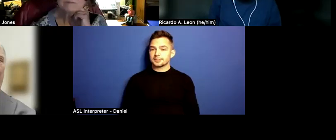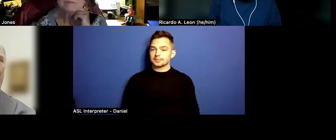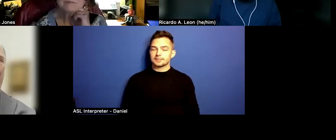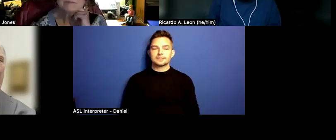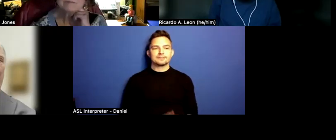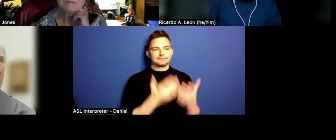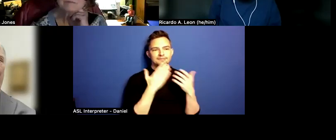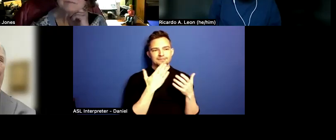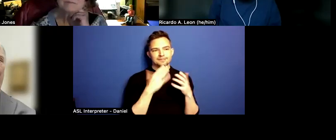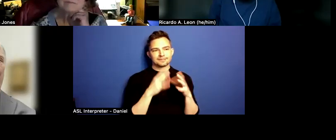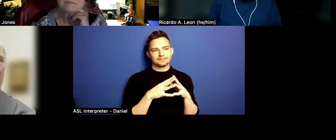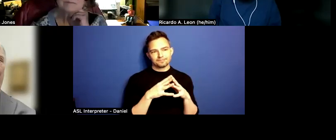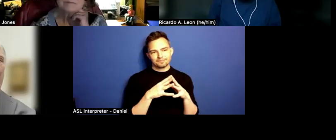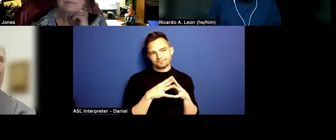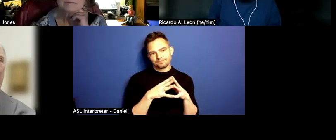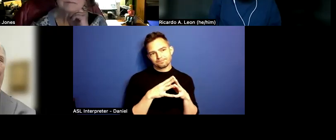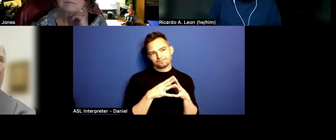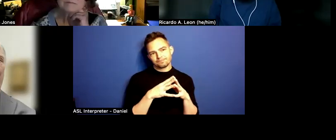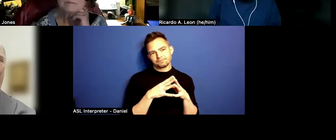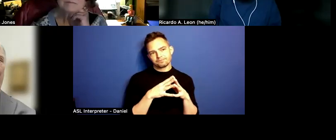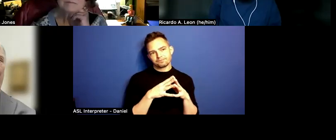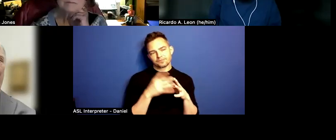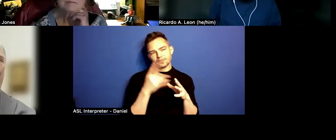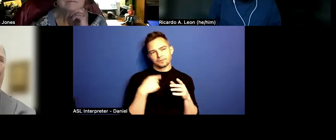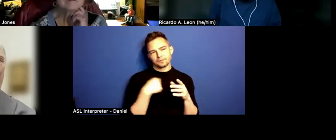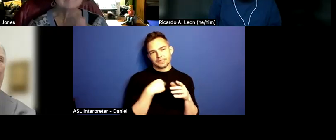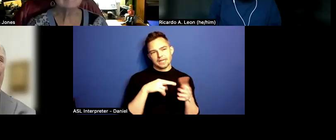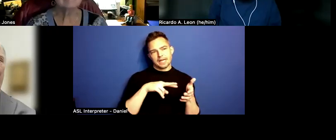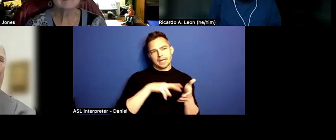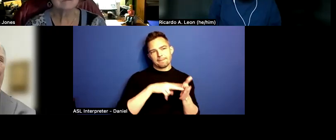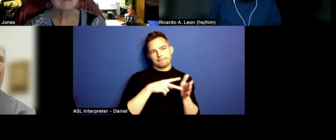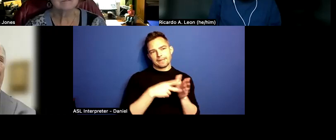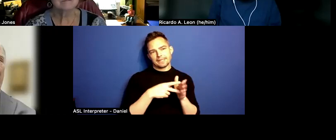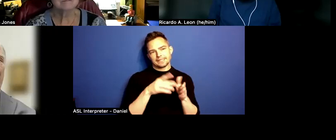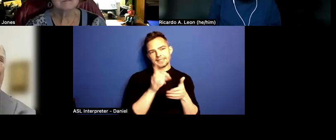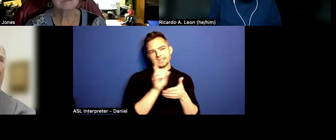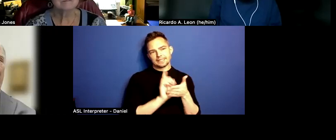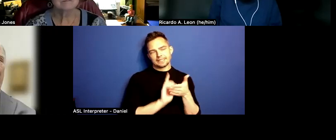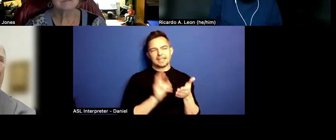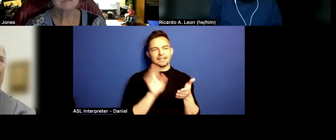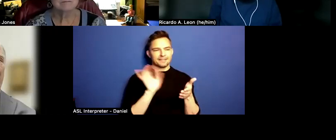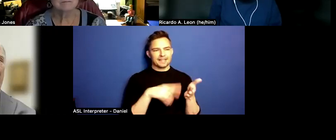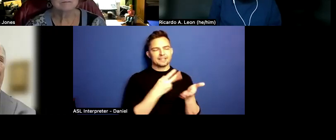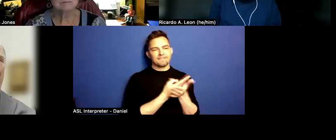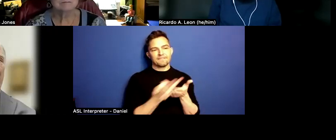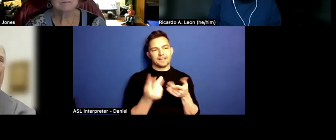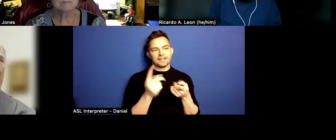Thank you, Ricardo. To me, implicit design is a failure to regard